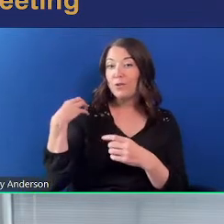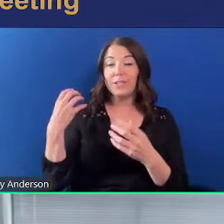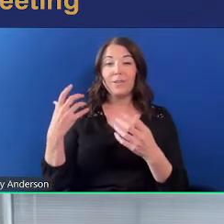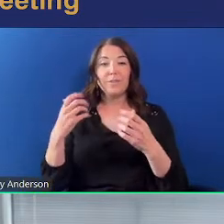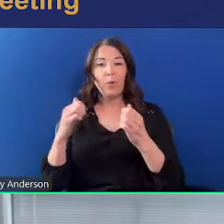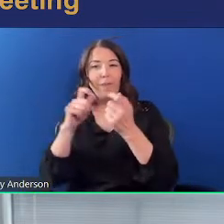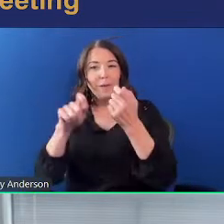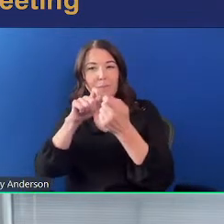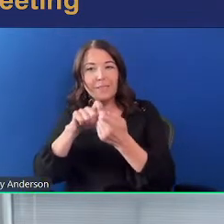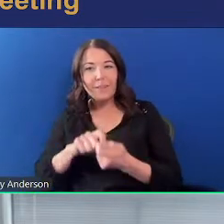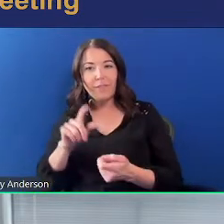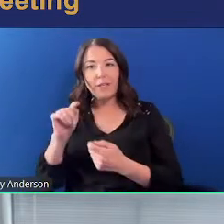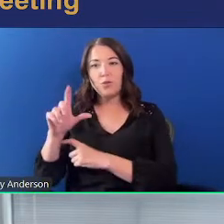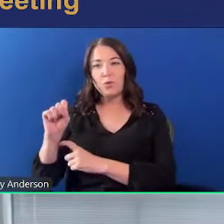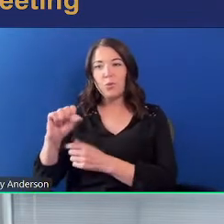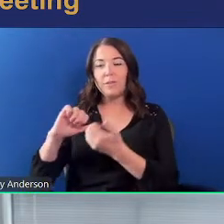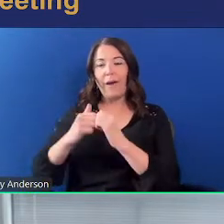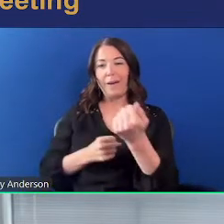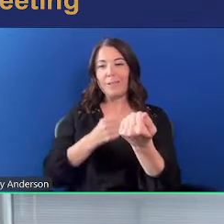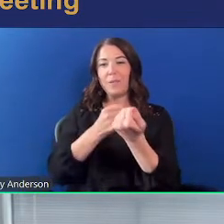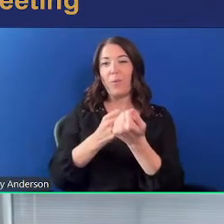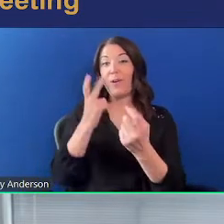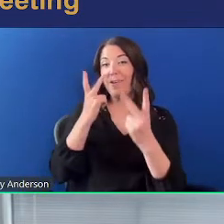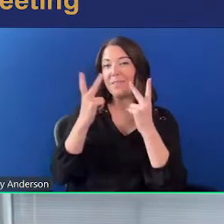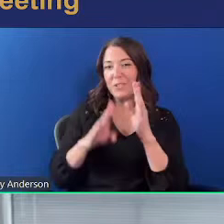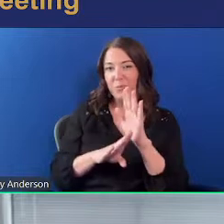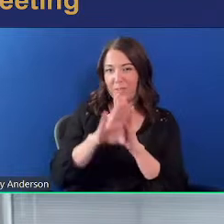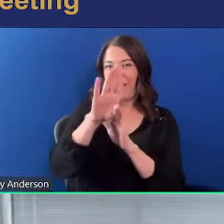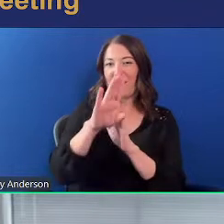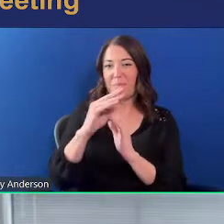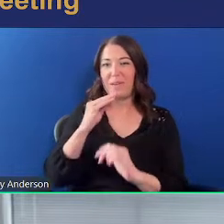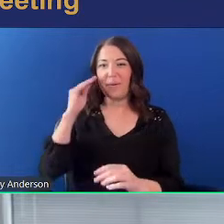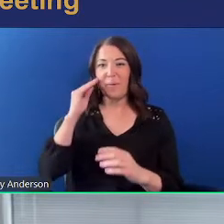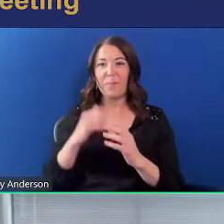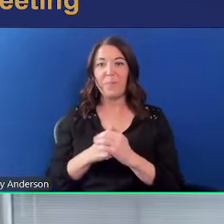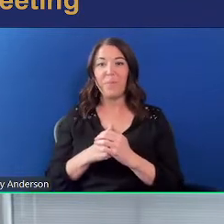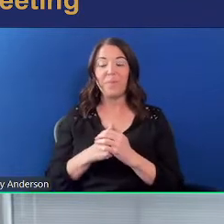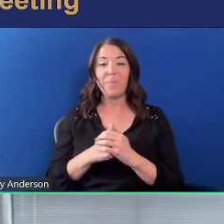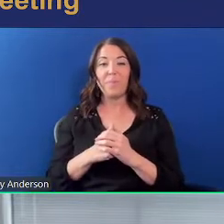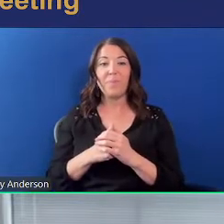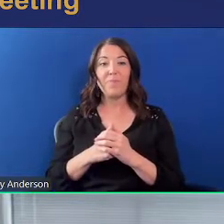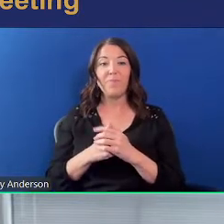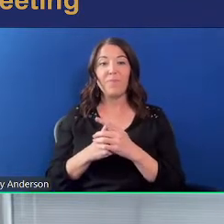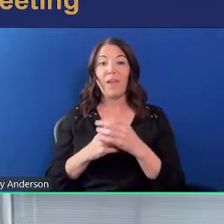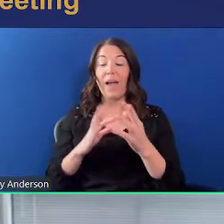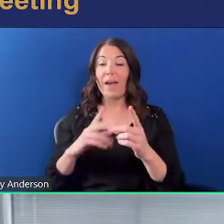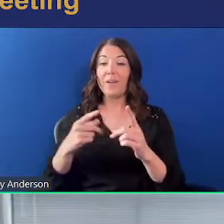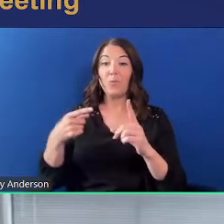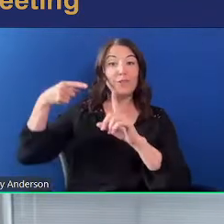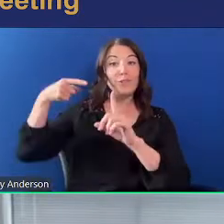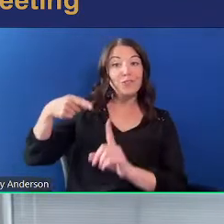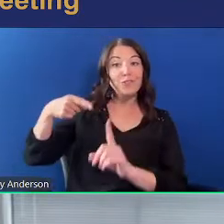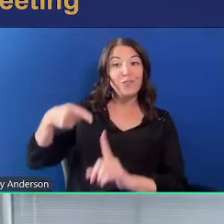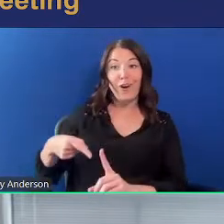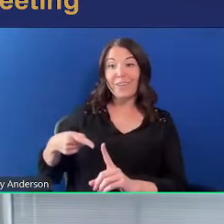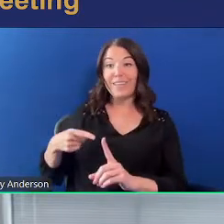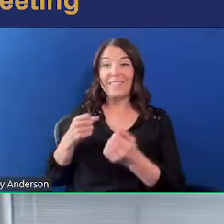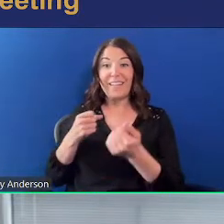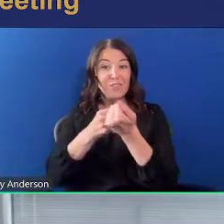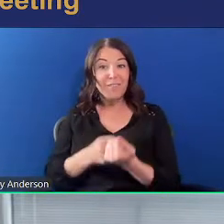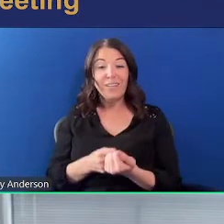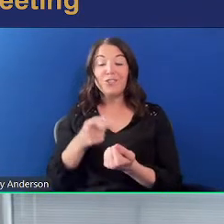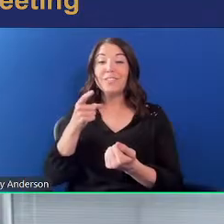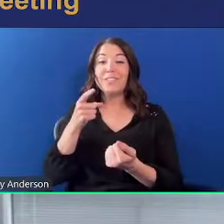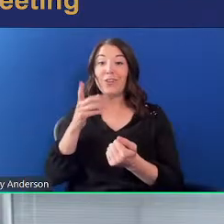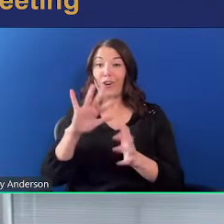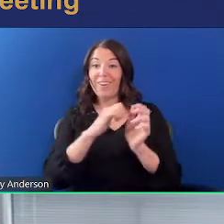to support her visual development at home. And through these targeted interventions, she has successfully closed her